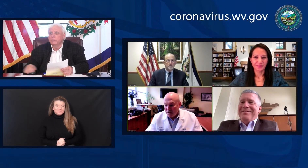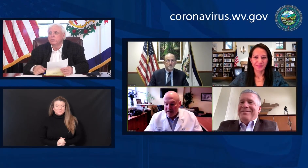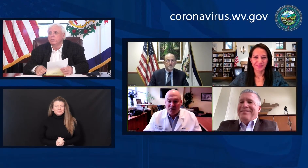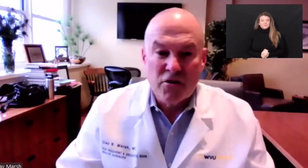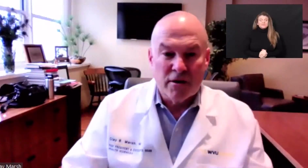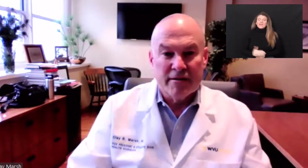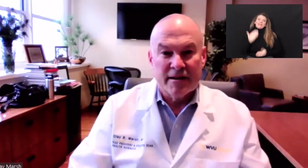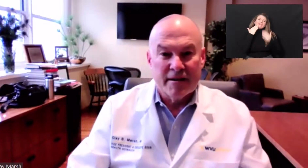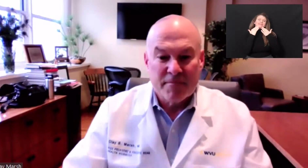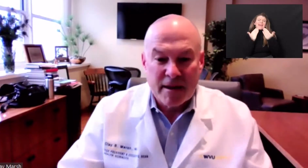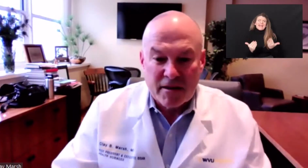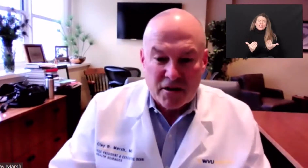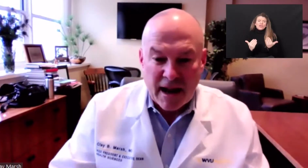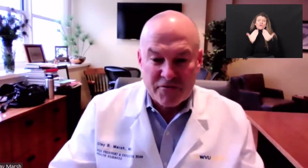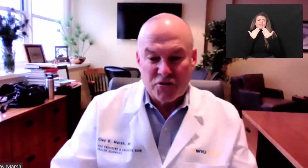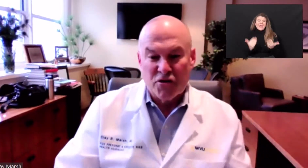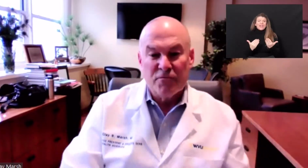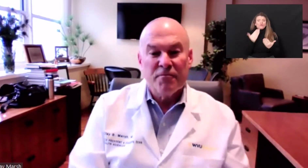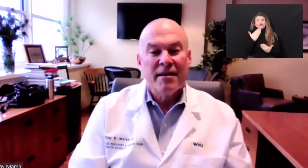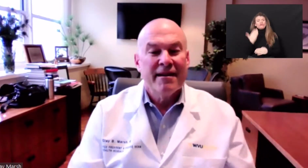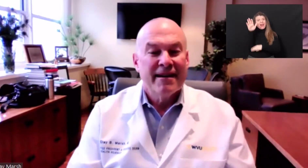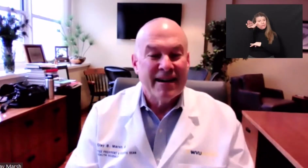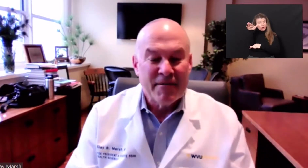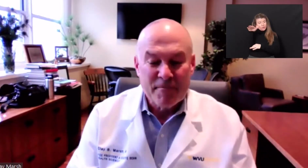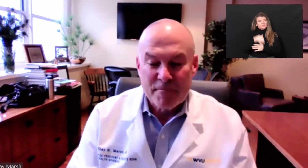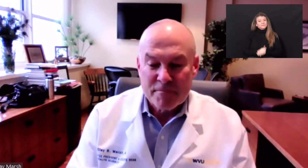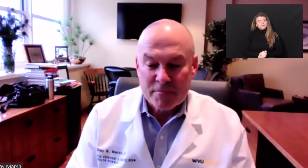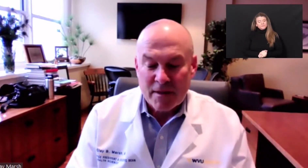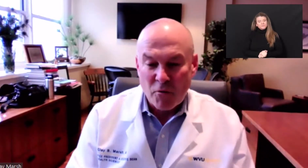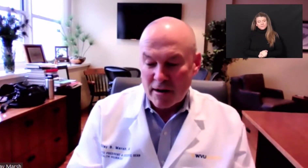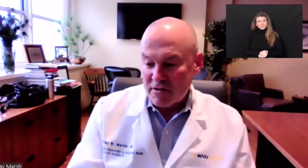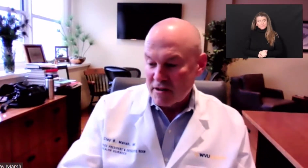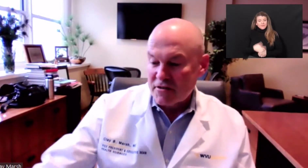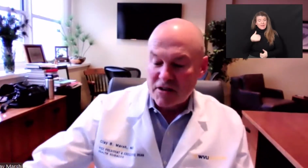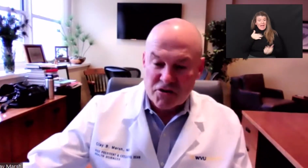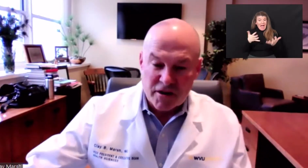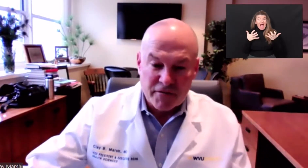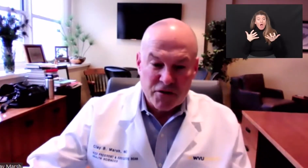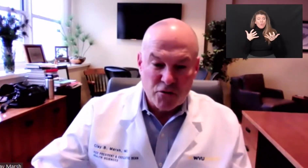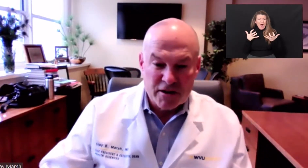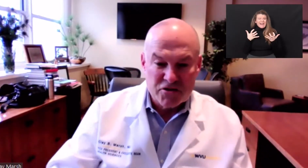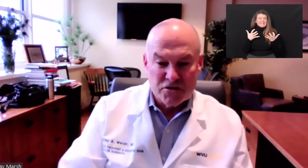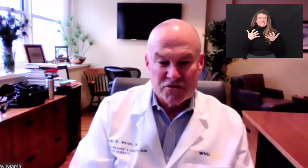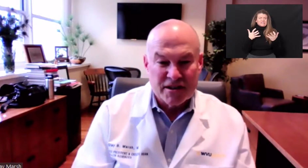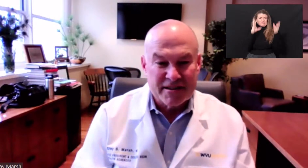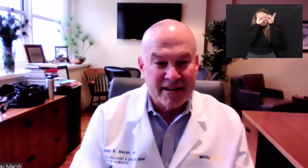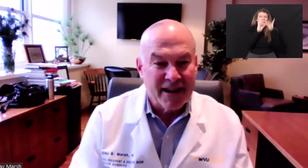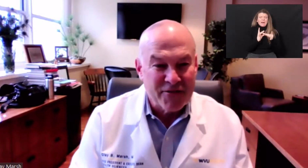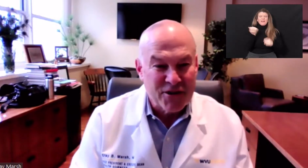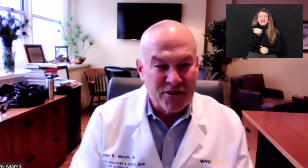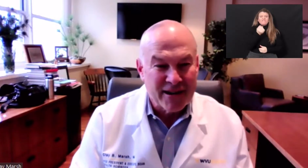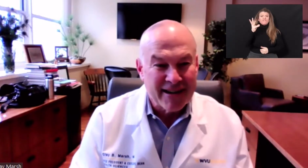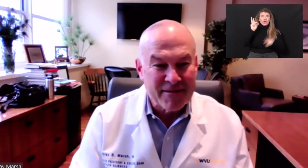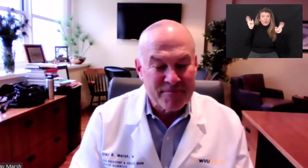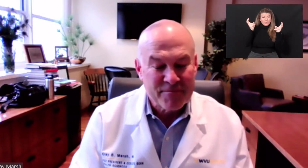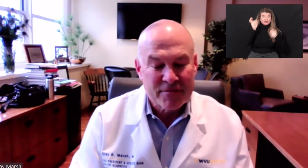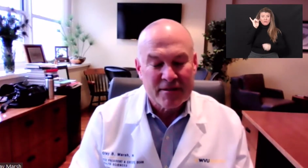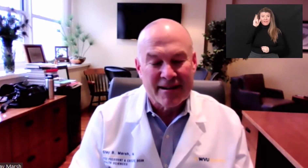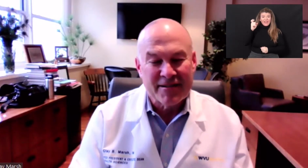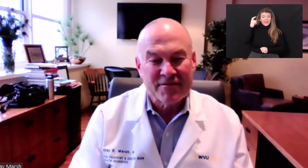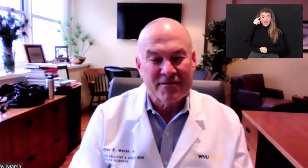Well, thank you, and good afternoon. I wanted to touch on a few issues that the governor